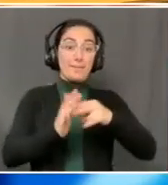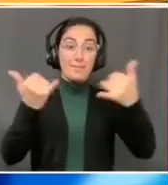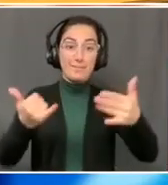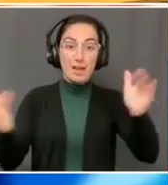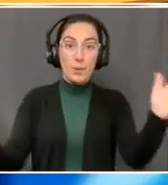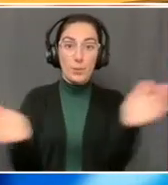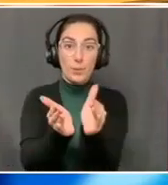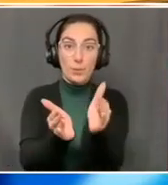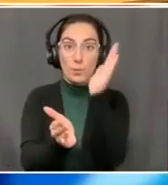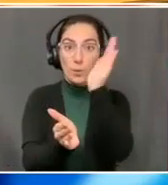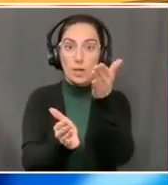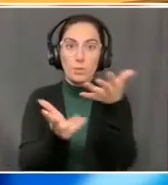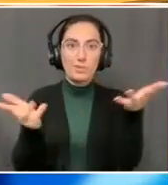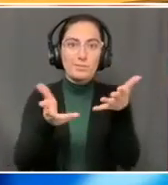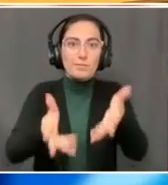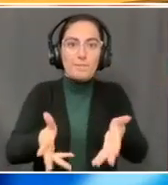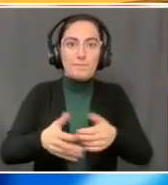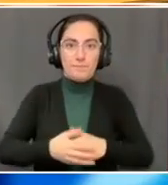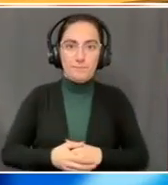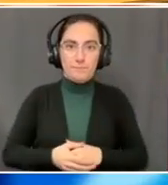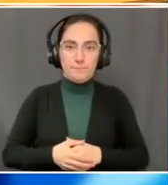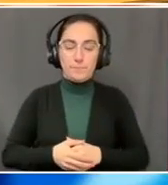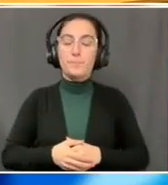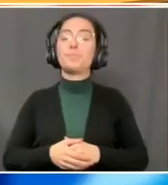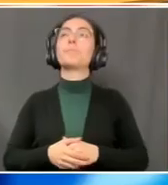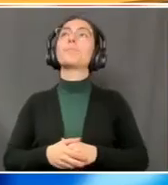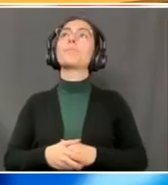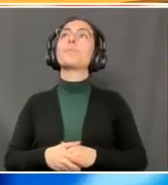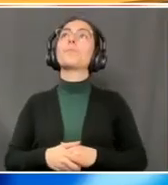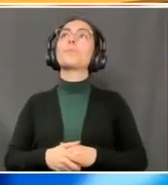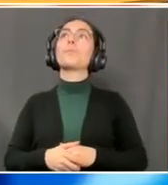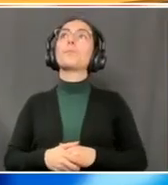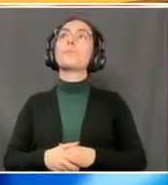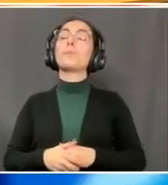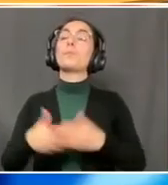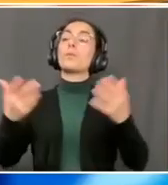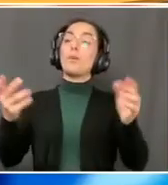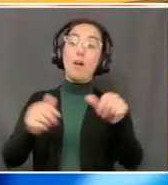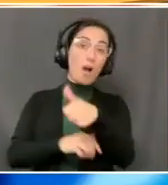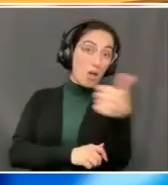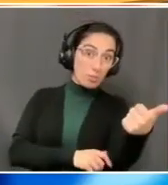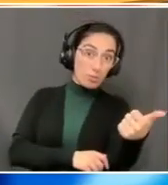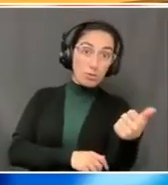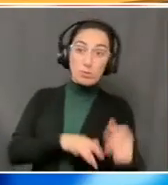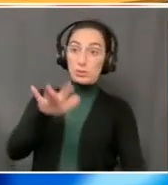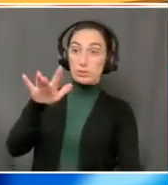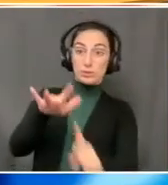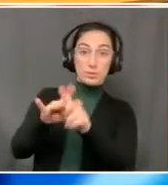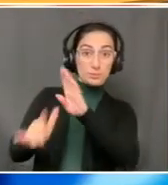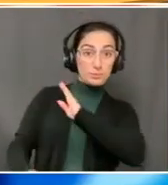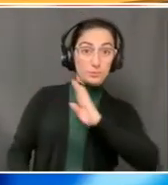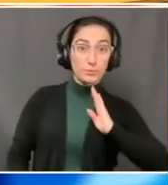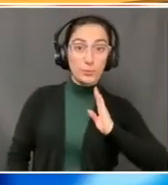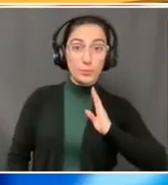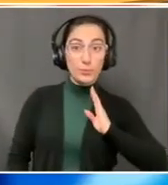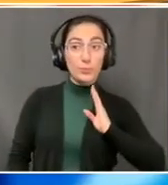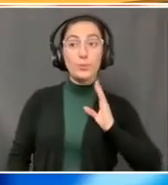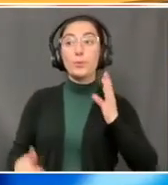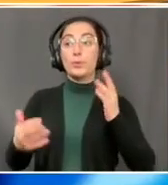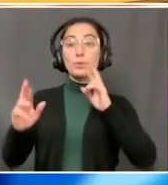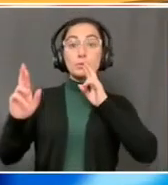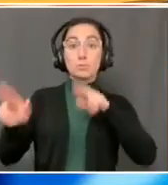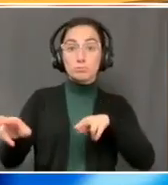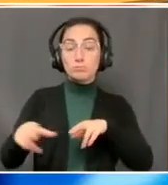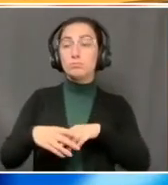is that when we come to the board for a first interim, with the first interim report and the second interim report,